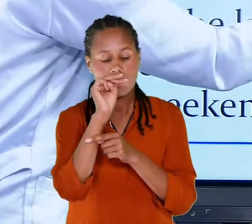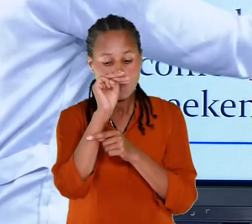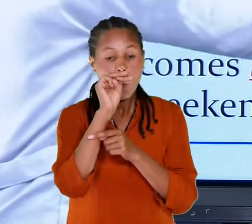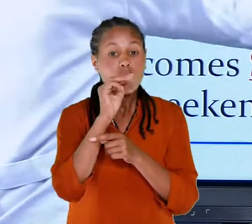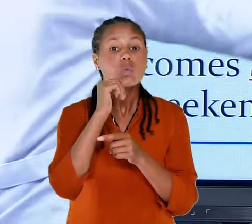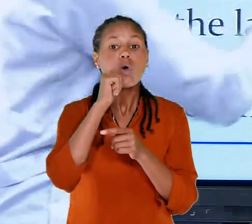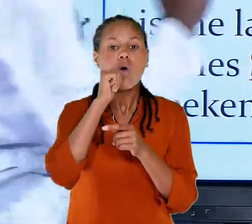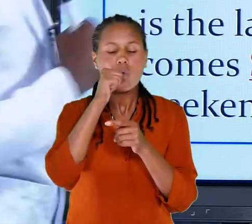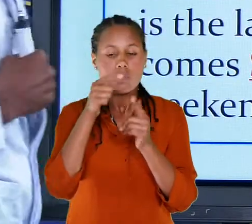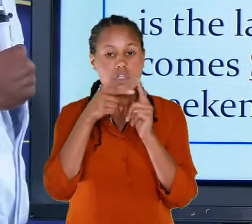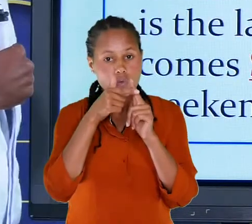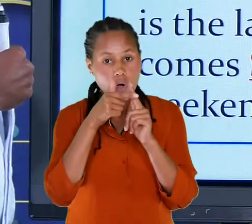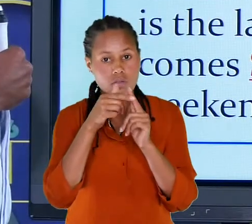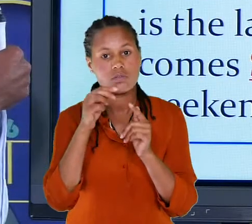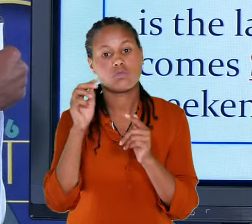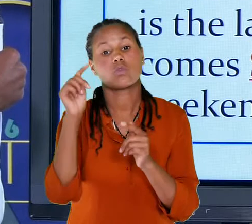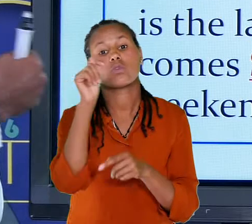Tomorrow is Tuesday.